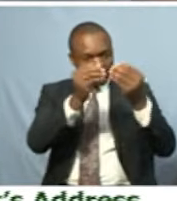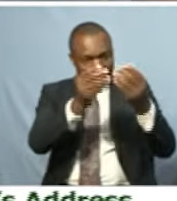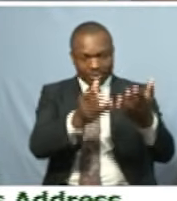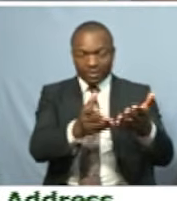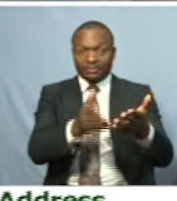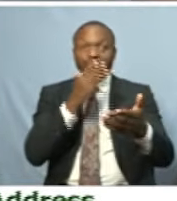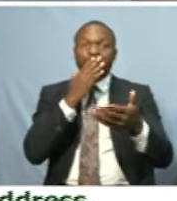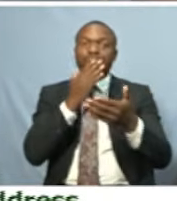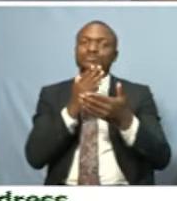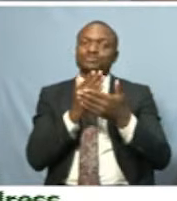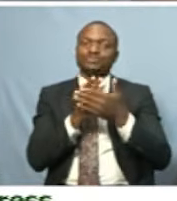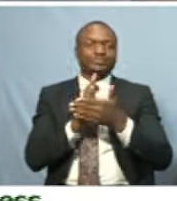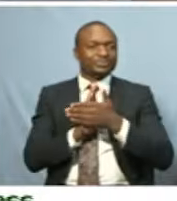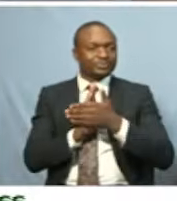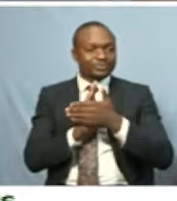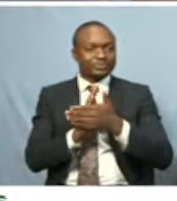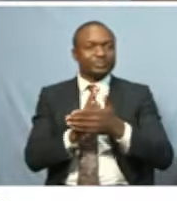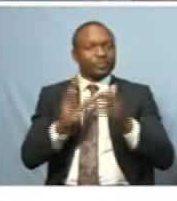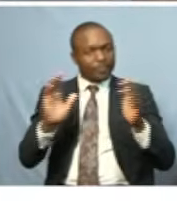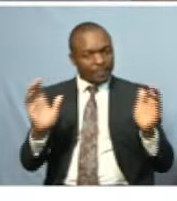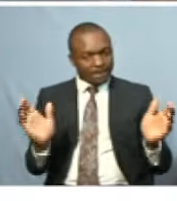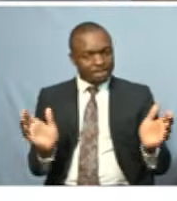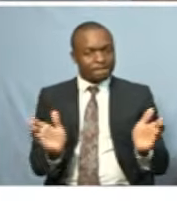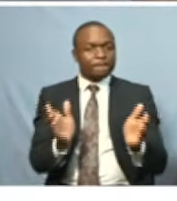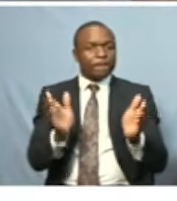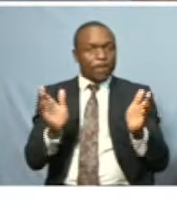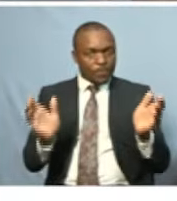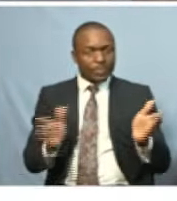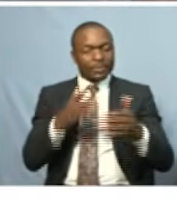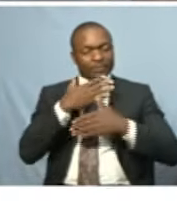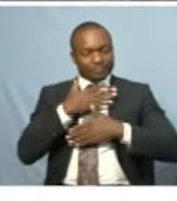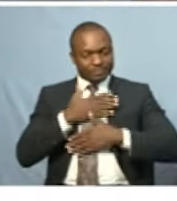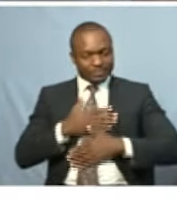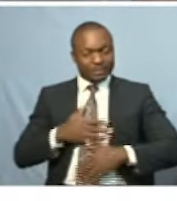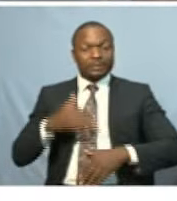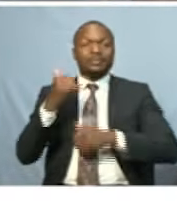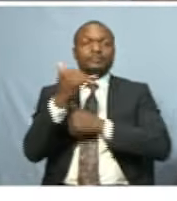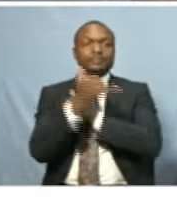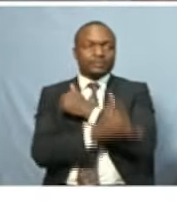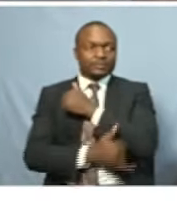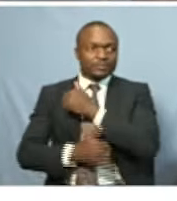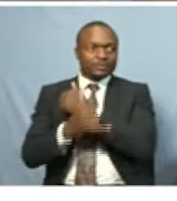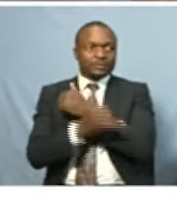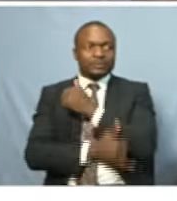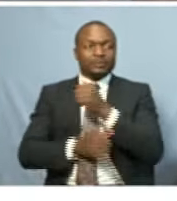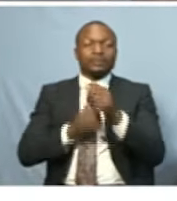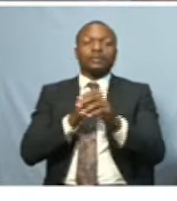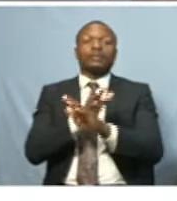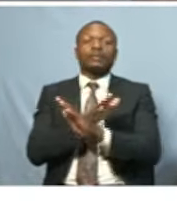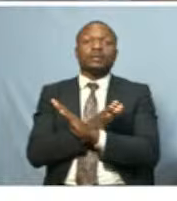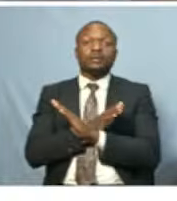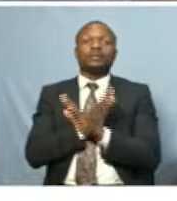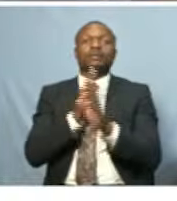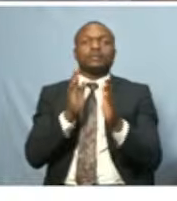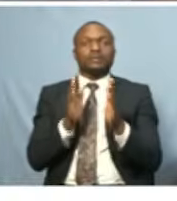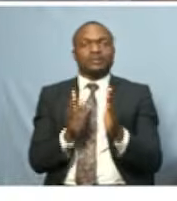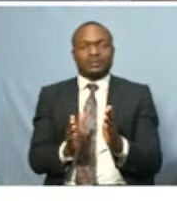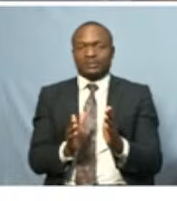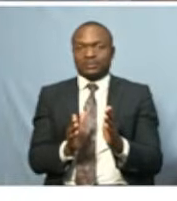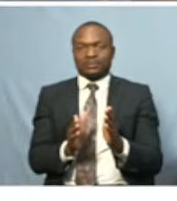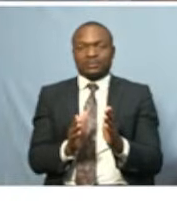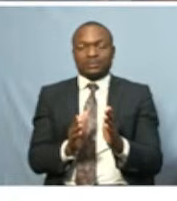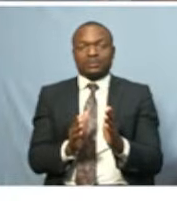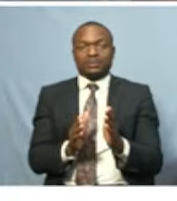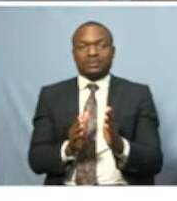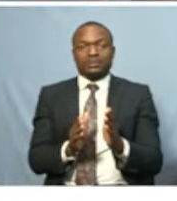exemplary leadership in promoting peace in the country, as Zambia remains an undisputed